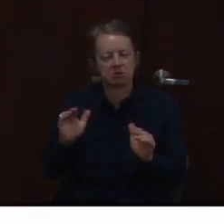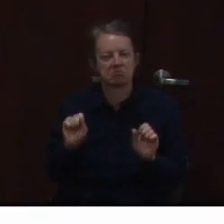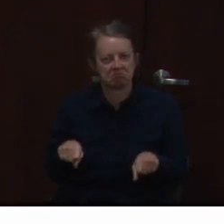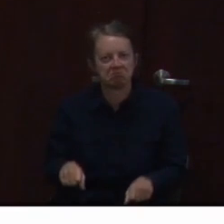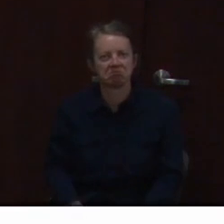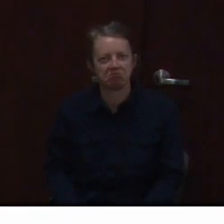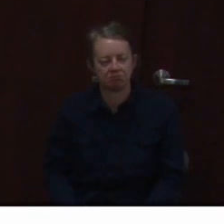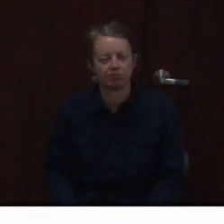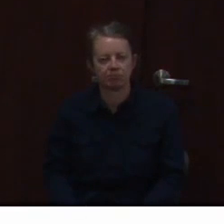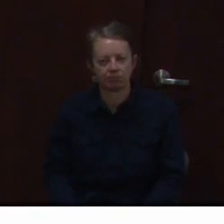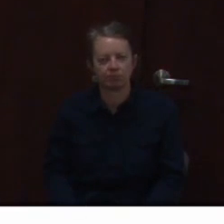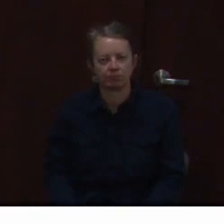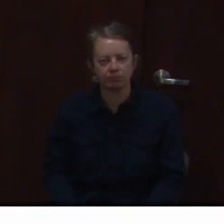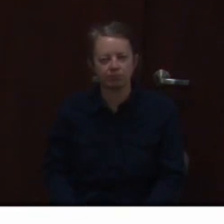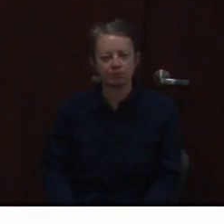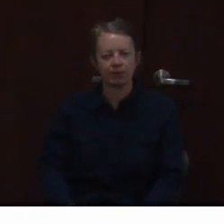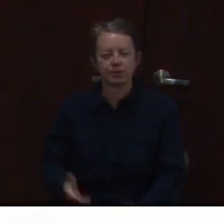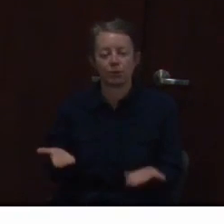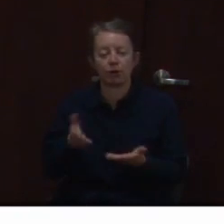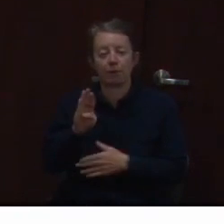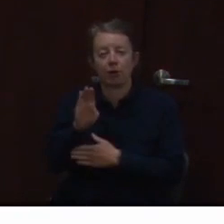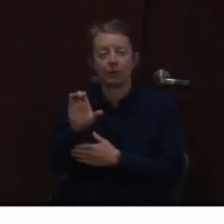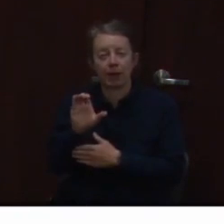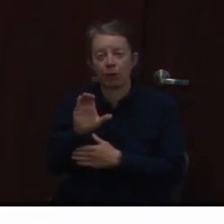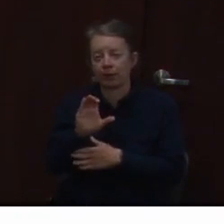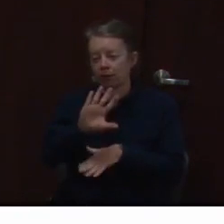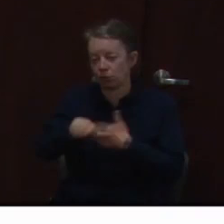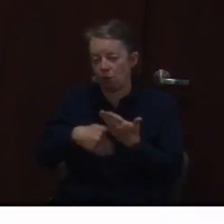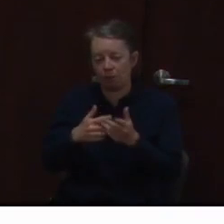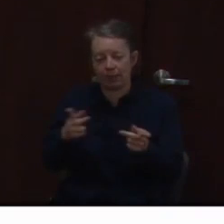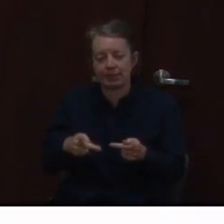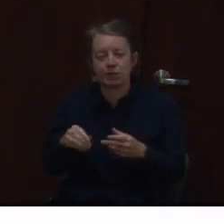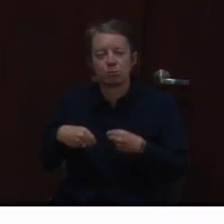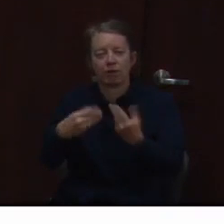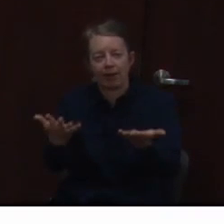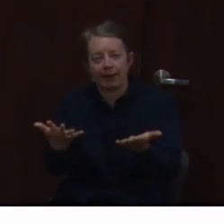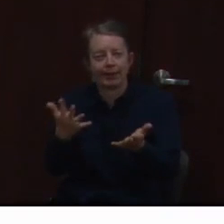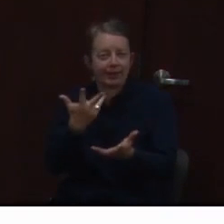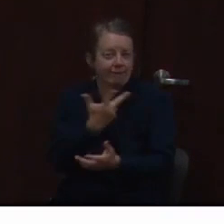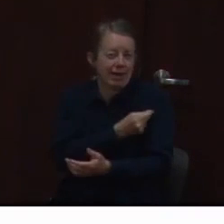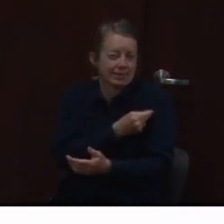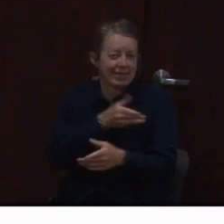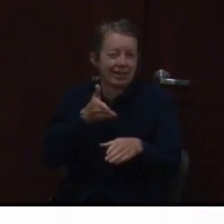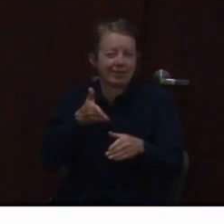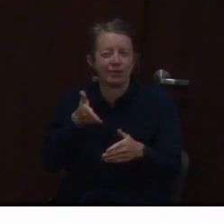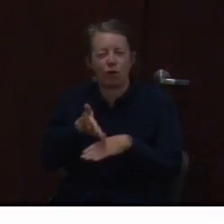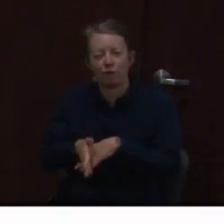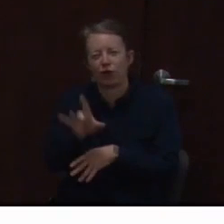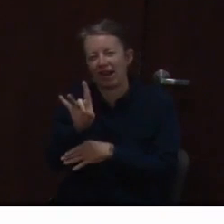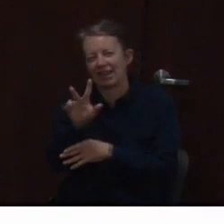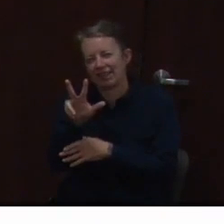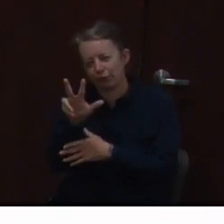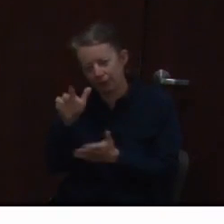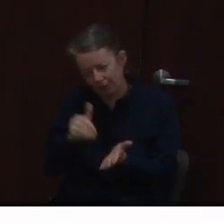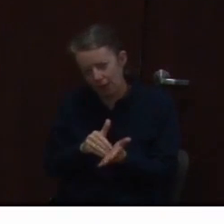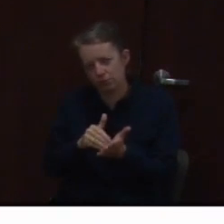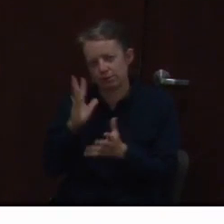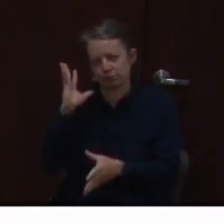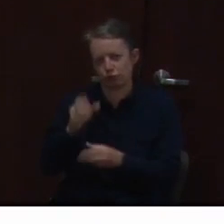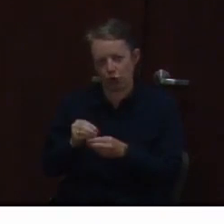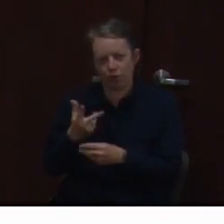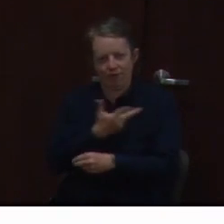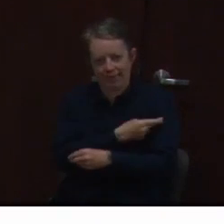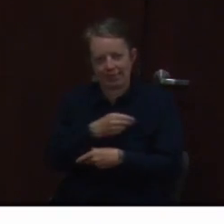So among all Buncombe County vaccine providers, over 83,000 total vaccines have been administered.